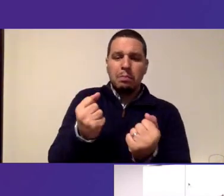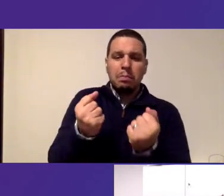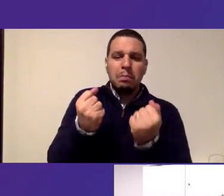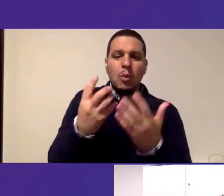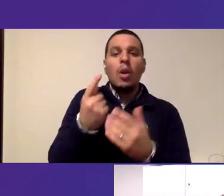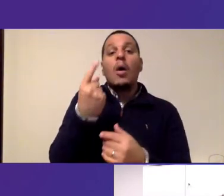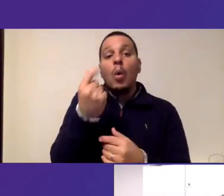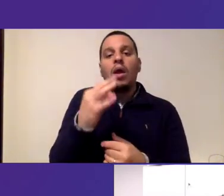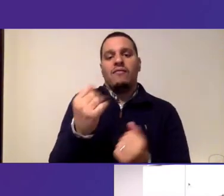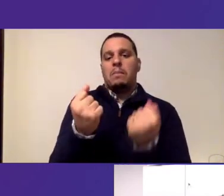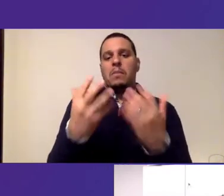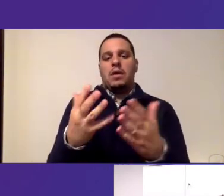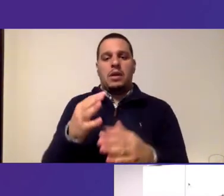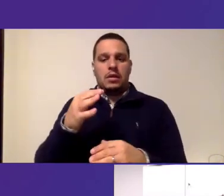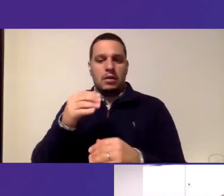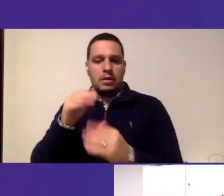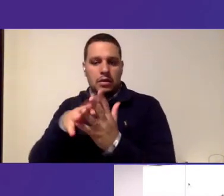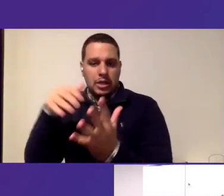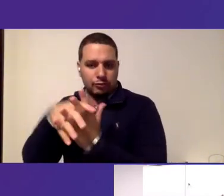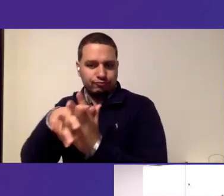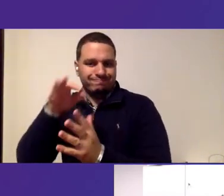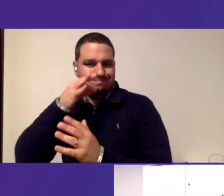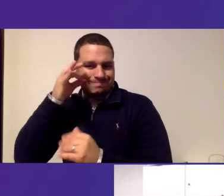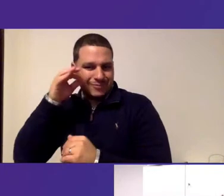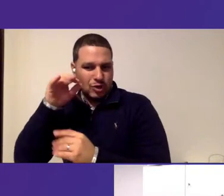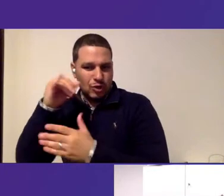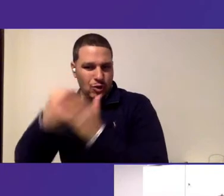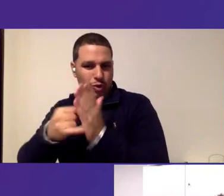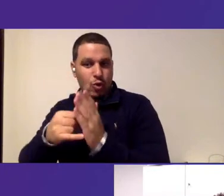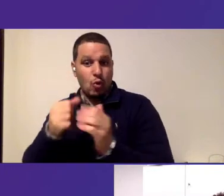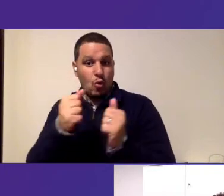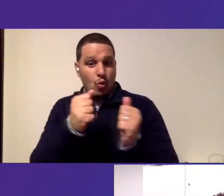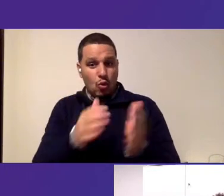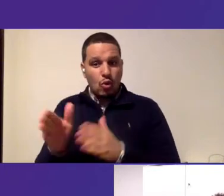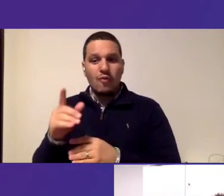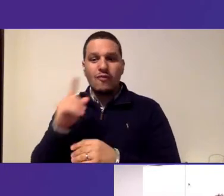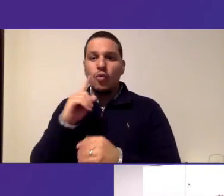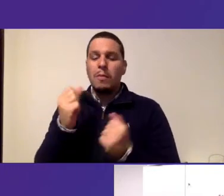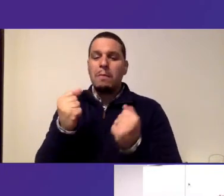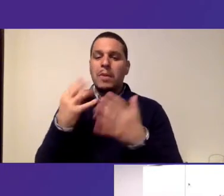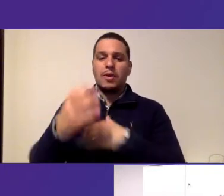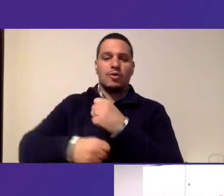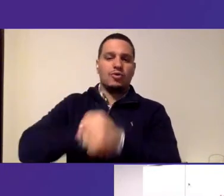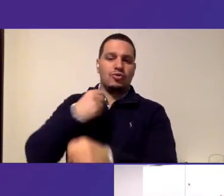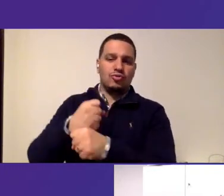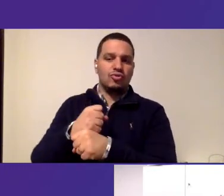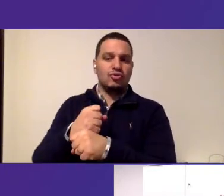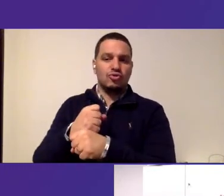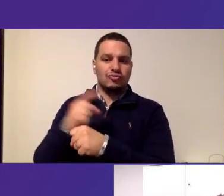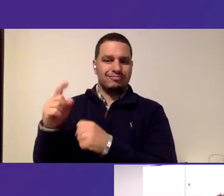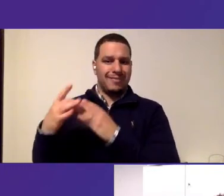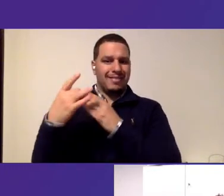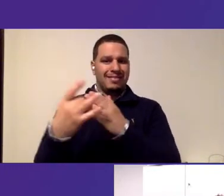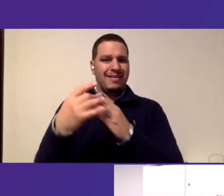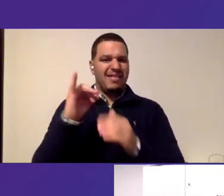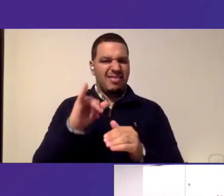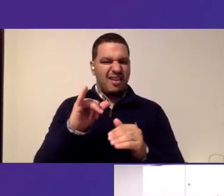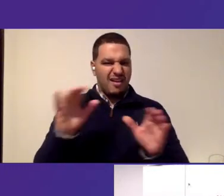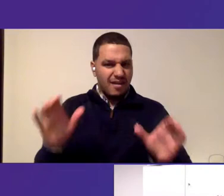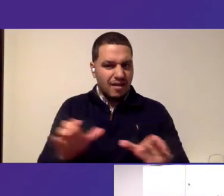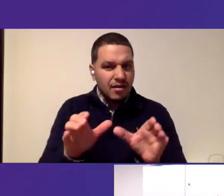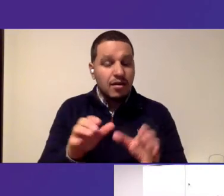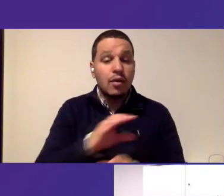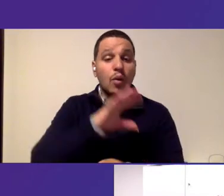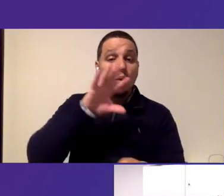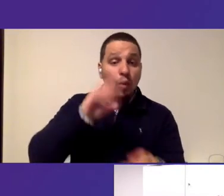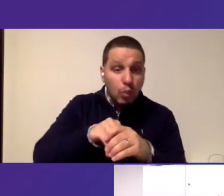First Nations, and American Indian artists and organizers who have for generations led these efforts,